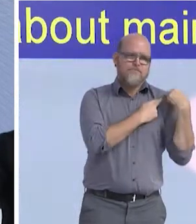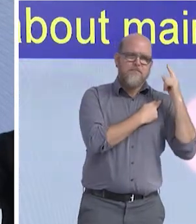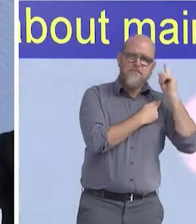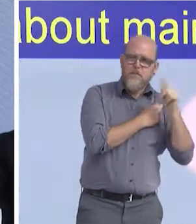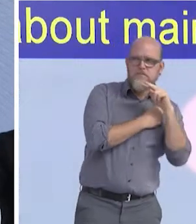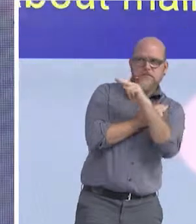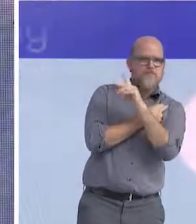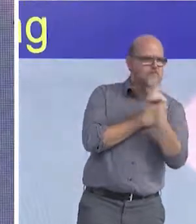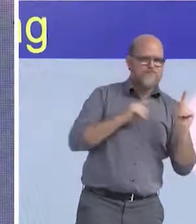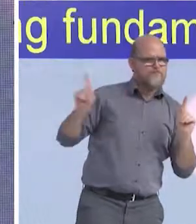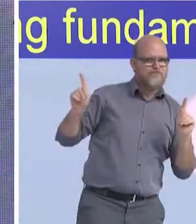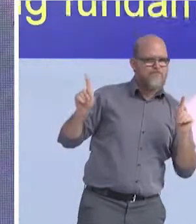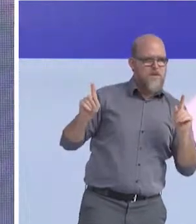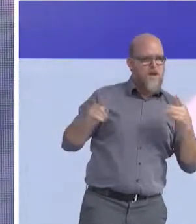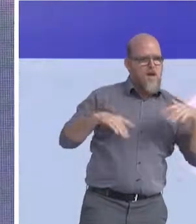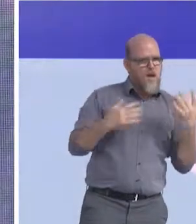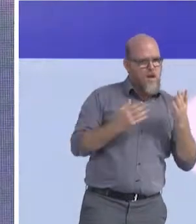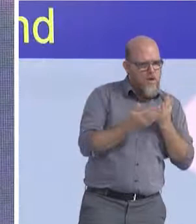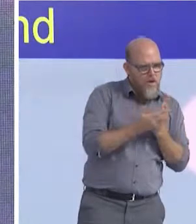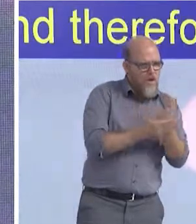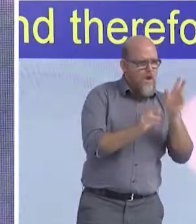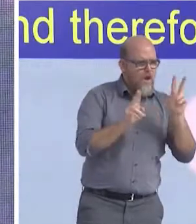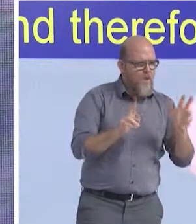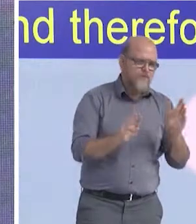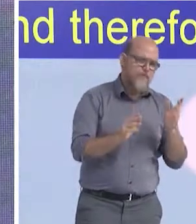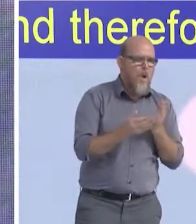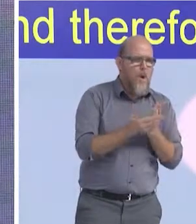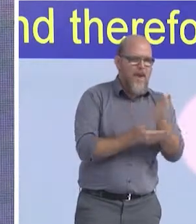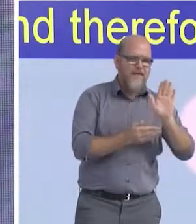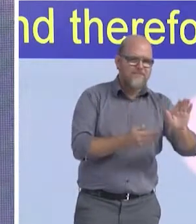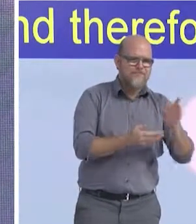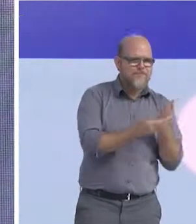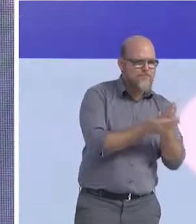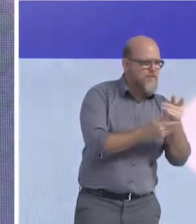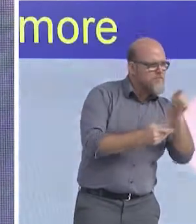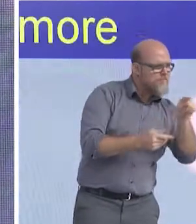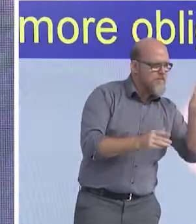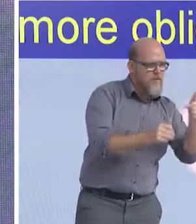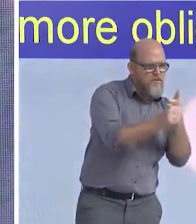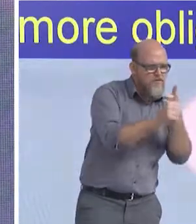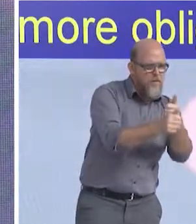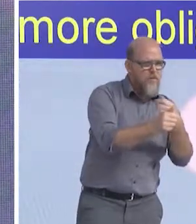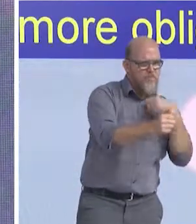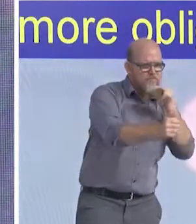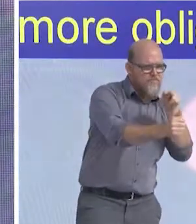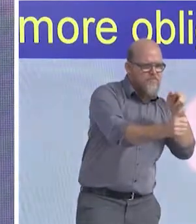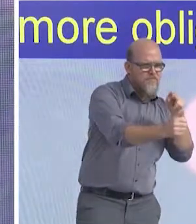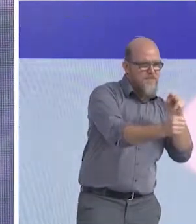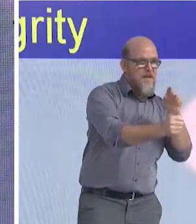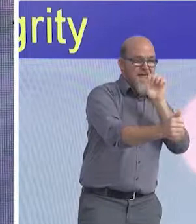values. And therefore, I think it is even more obliged to act with integrity